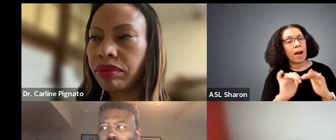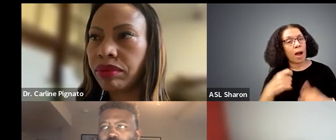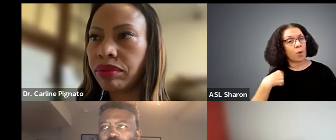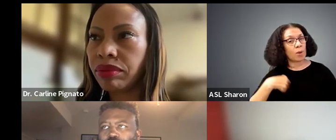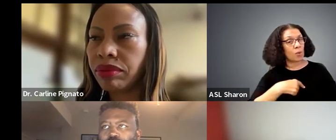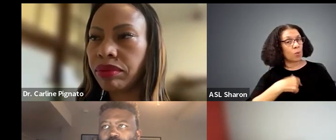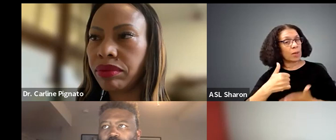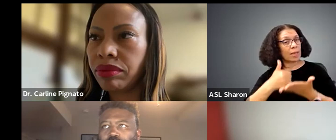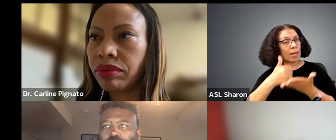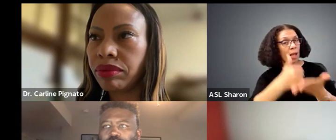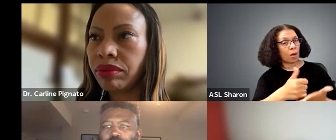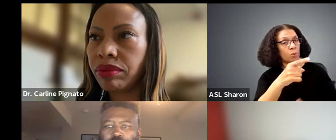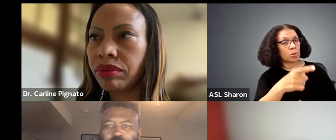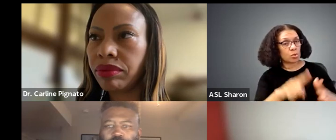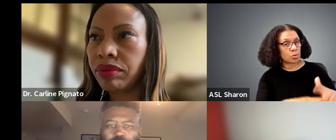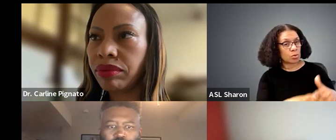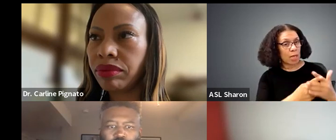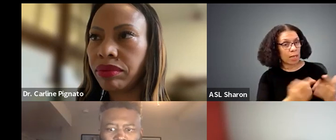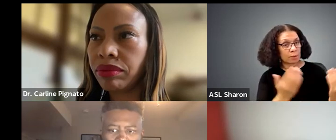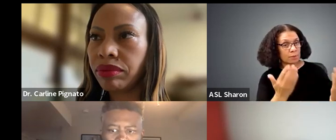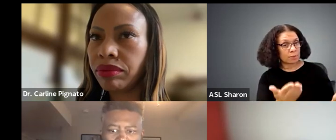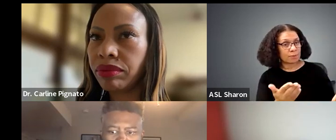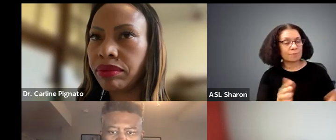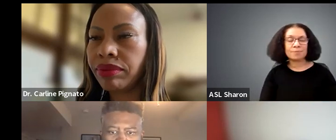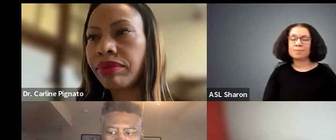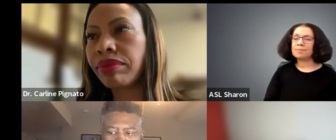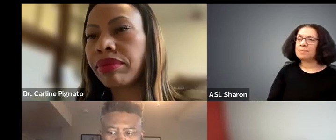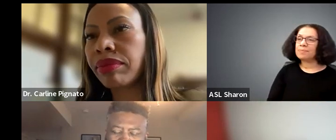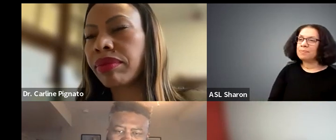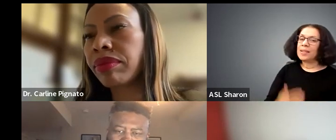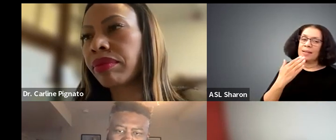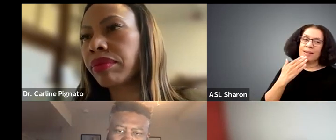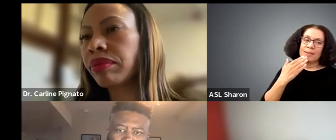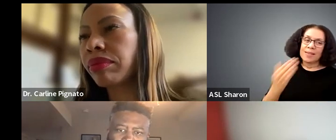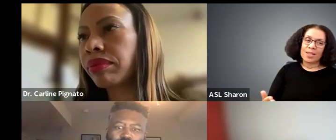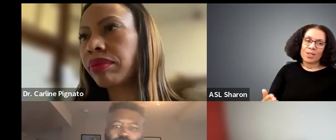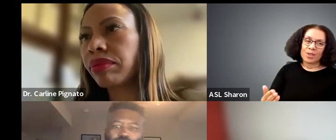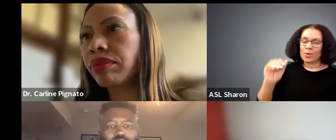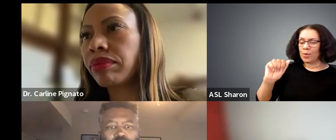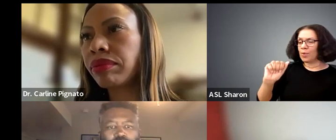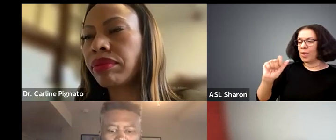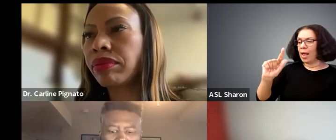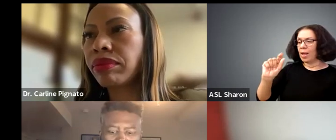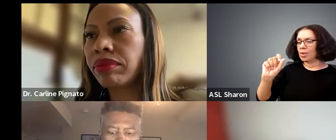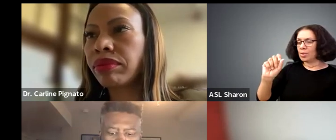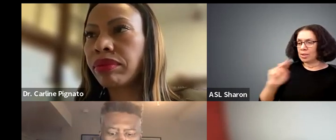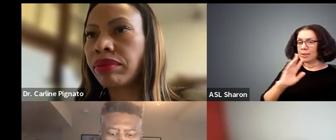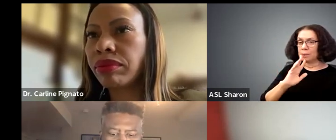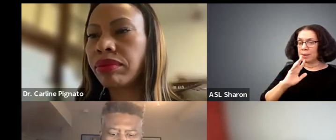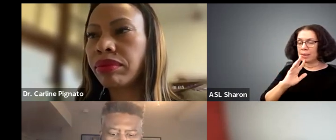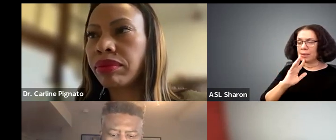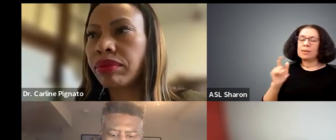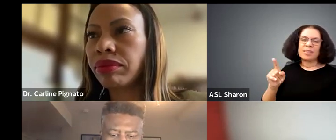started? Well, thank you for having us, Dr. Ellinger. I think James told you he would not be able to be here tonight due to some personal illness in the